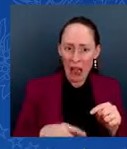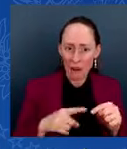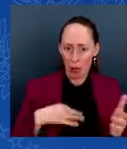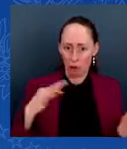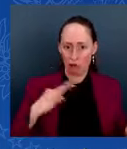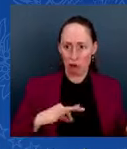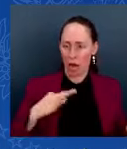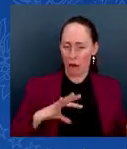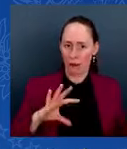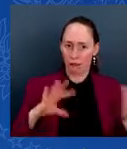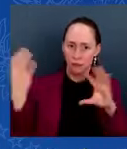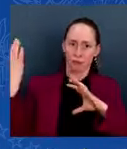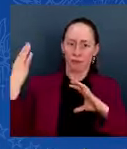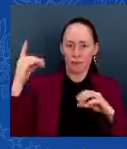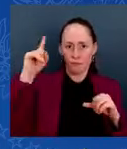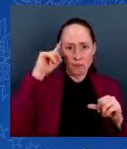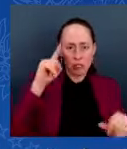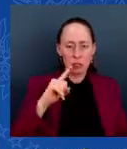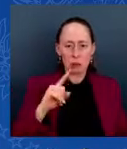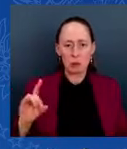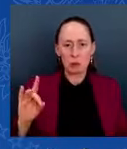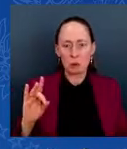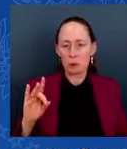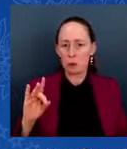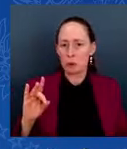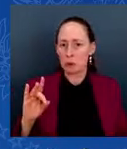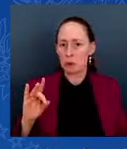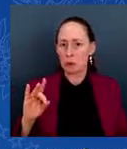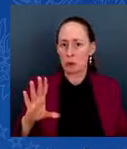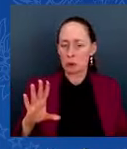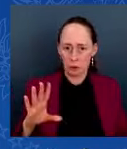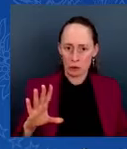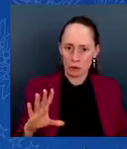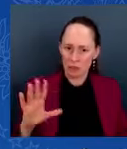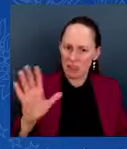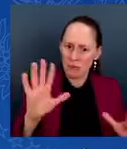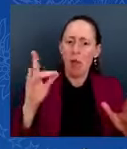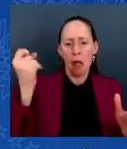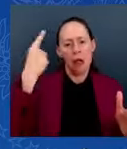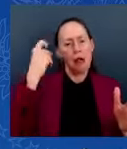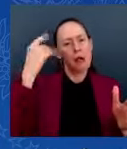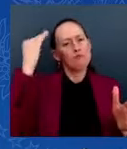care costs being on your, you have to still owe it, but you don't have to get your credit doesn't affect